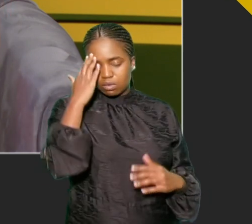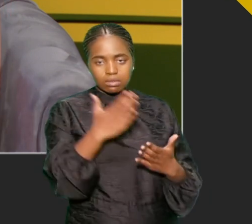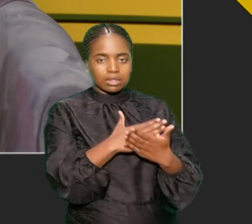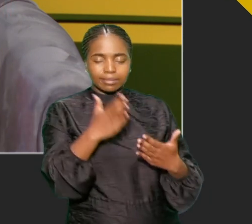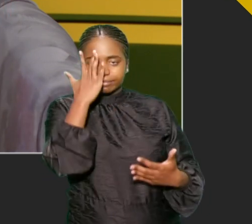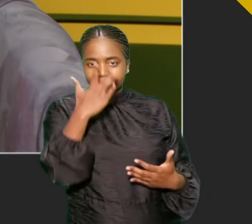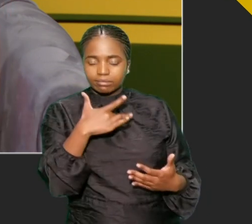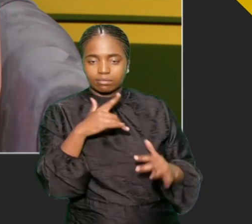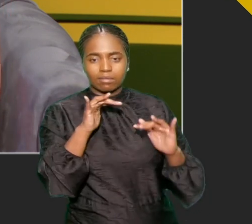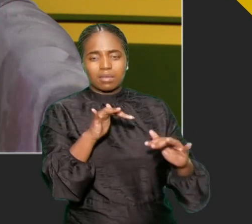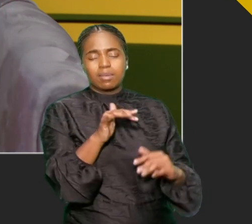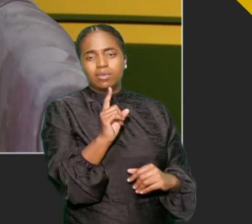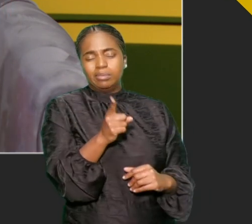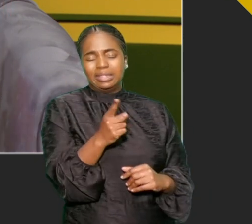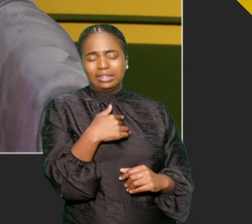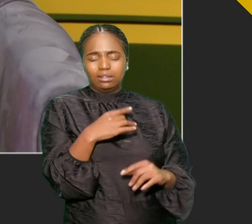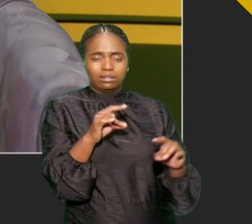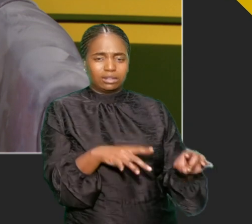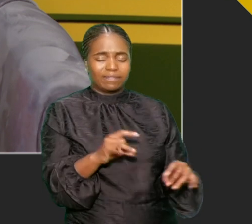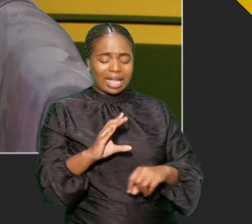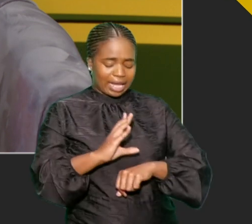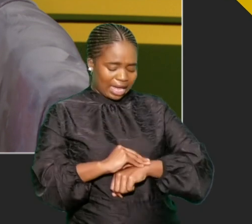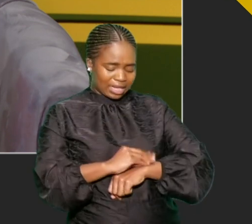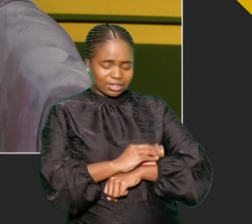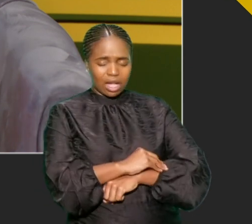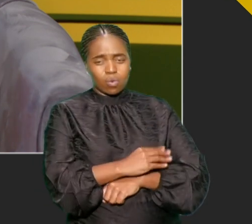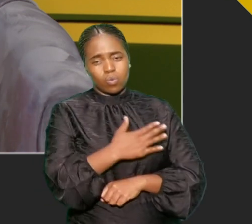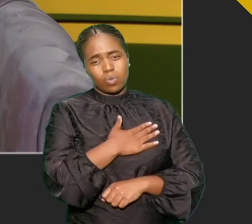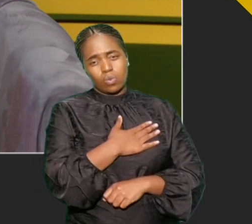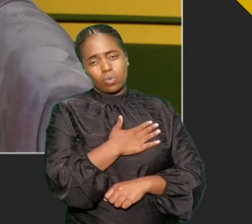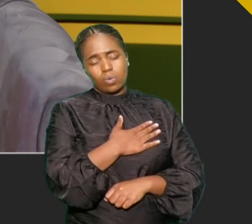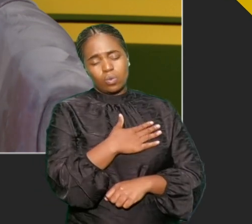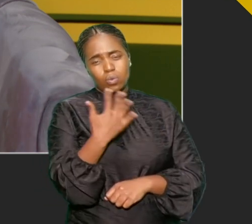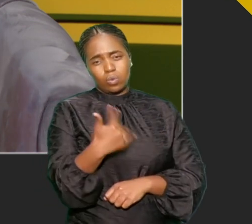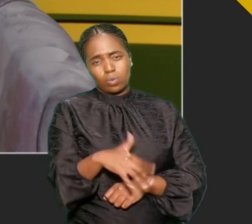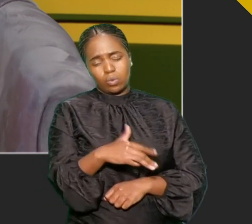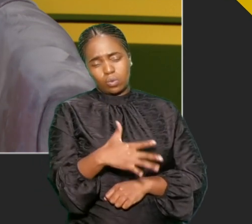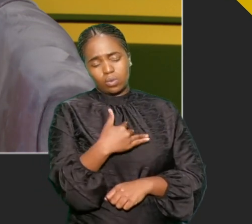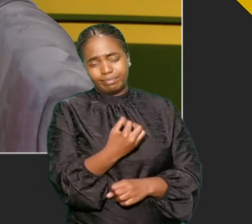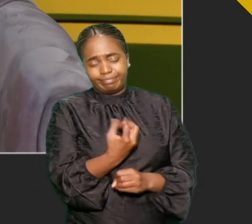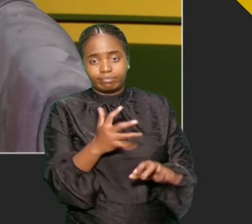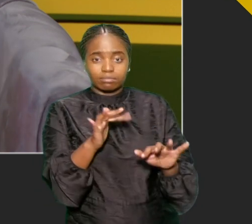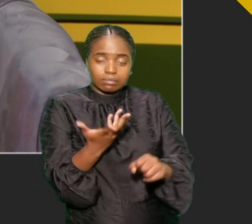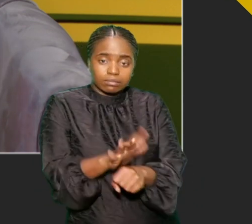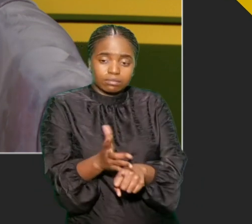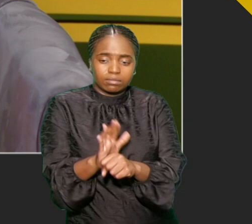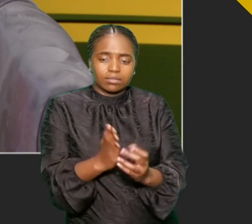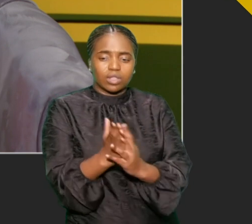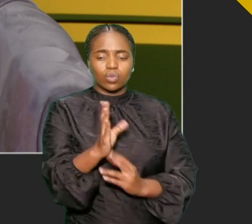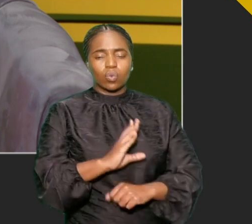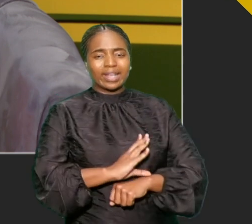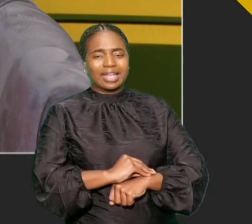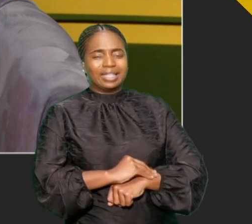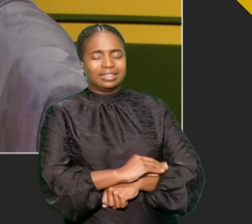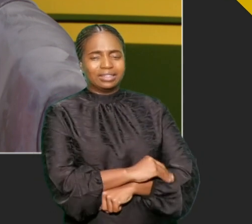illnesses that people really have to suffer through. Yeah. Cancer is one of those that really has a bigger role in speaking about it. So it must be